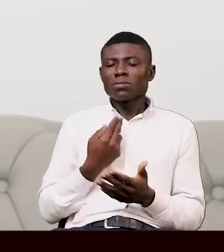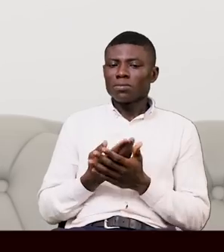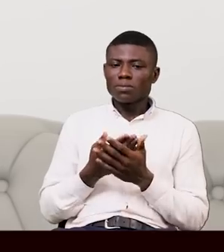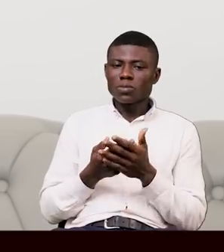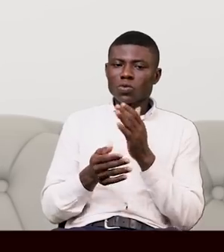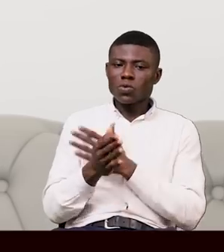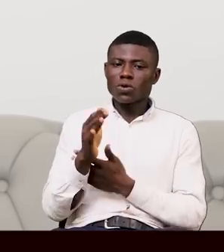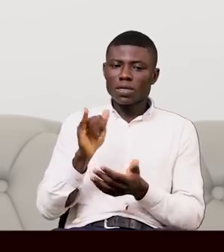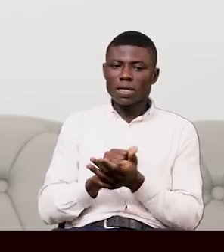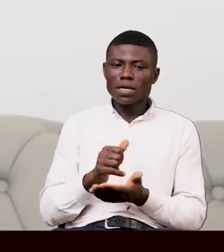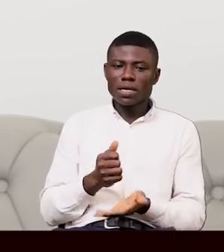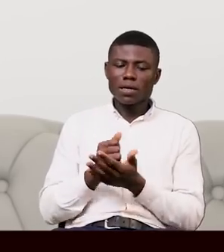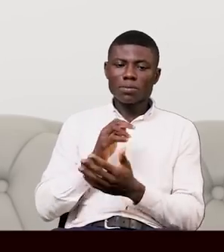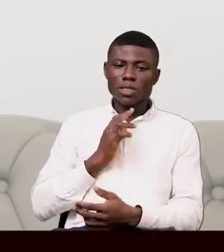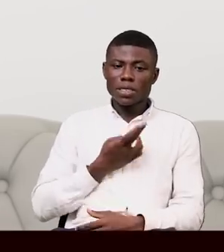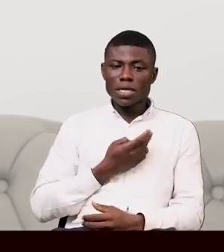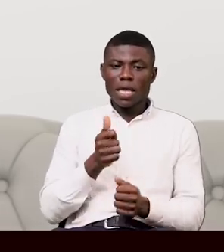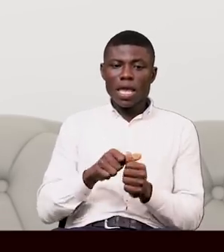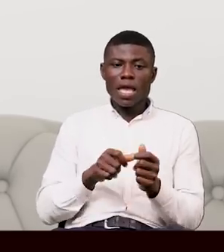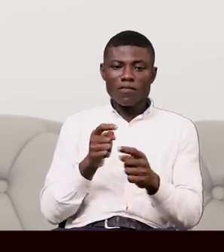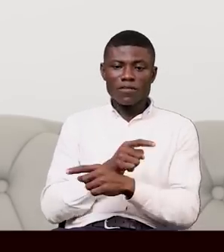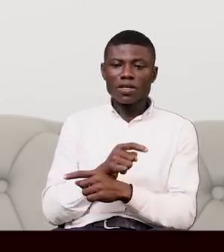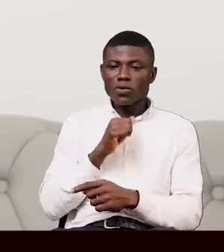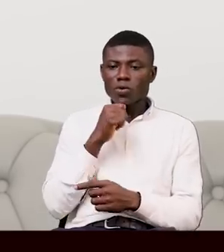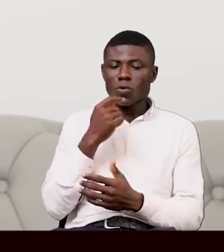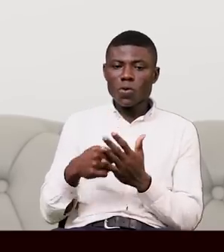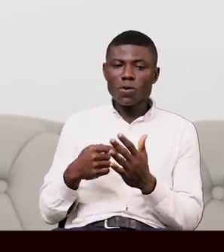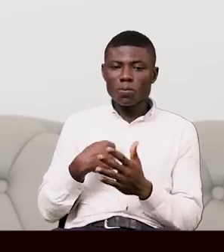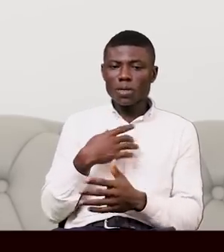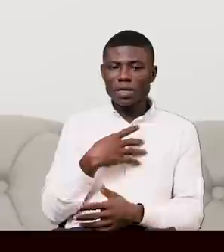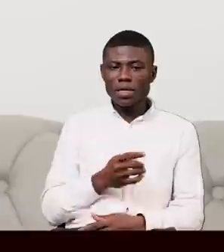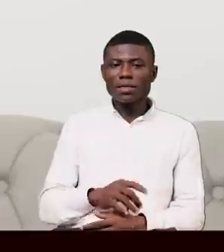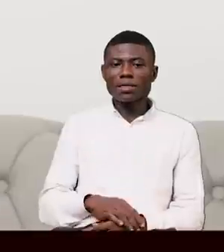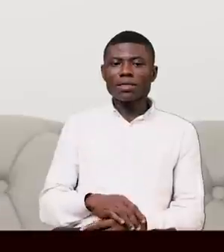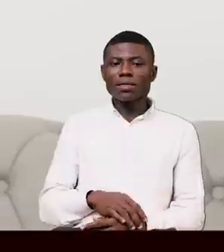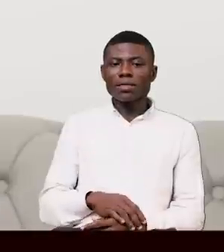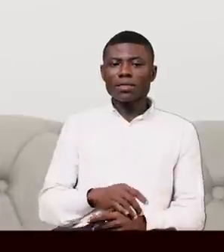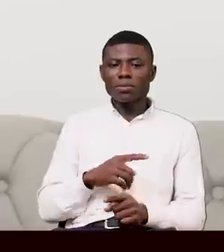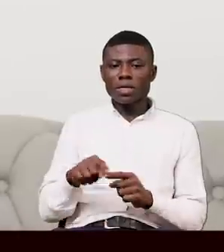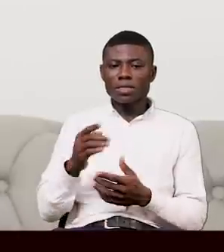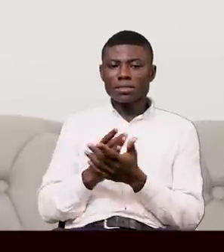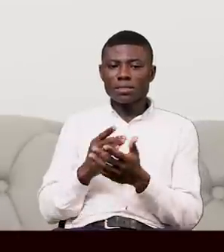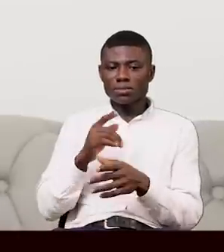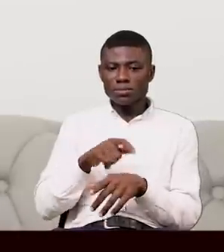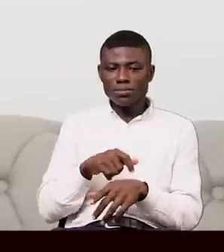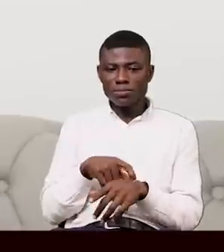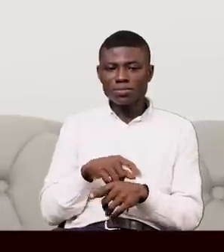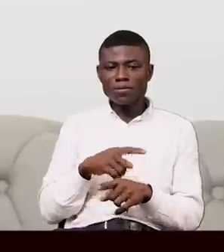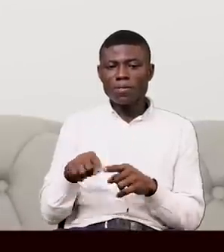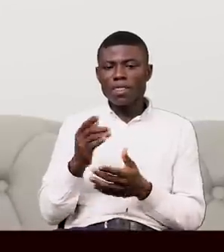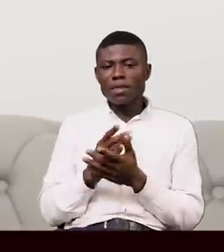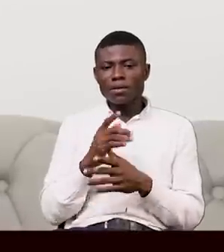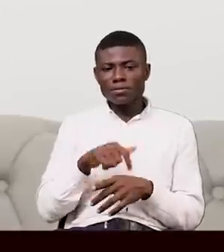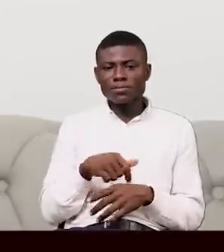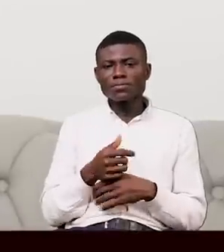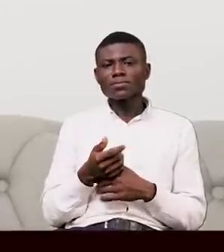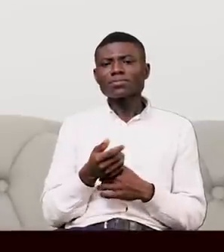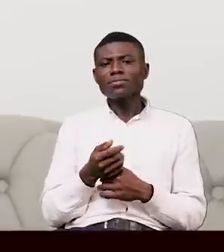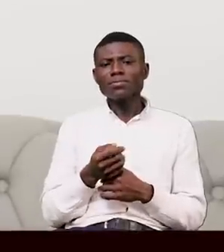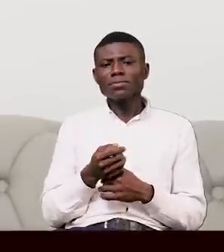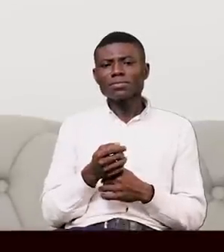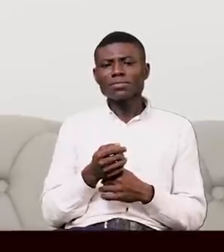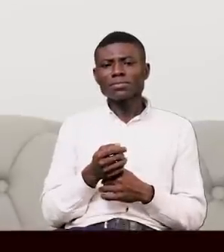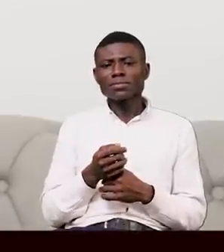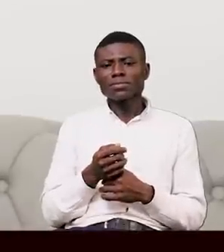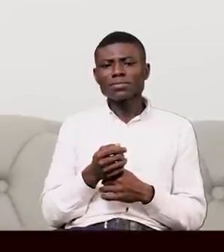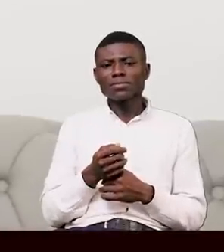wo mo ayen e sa se de bia me ka se anya de a me pe no no me mentisa nanso so no dru me bia unim to me bi to me sorry wo